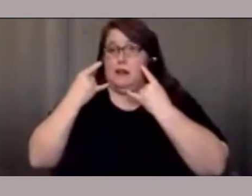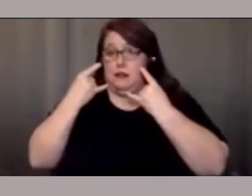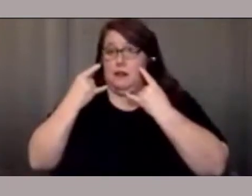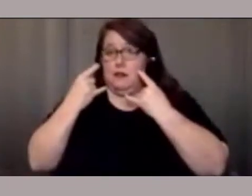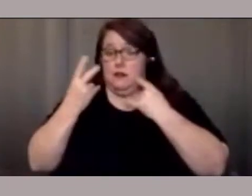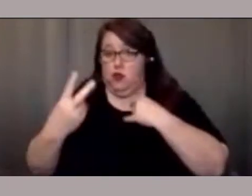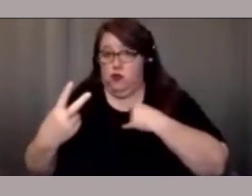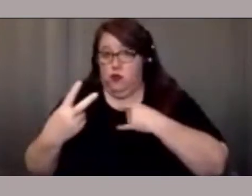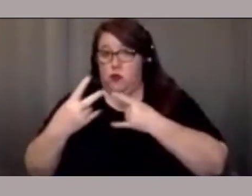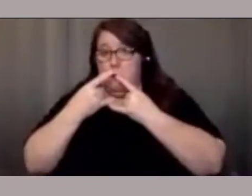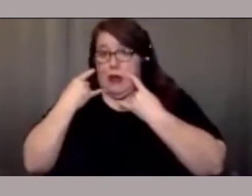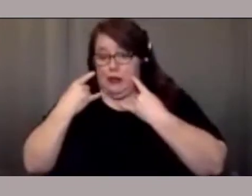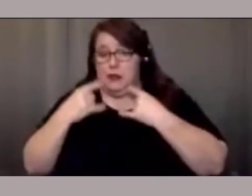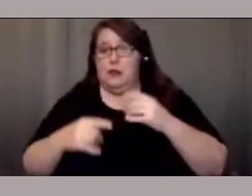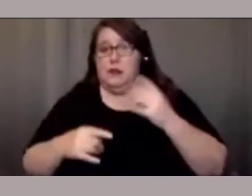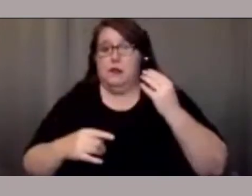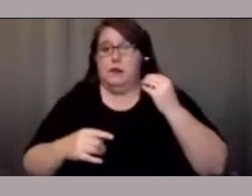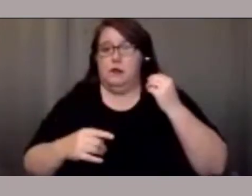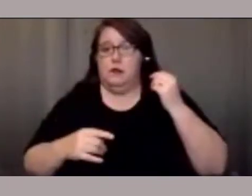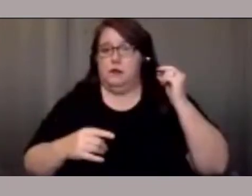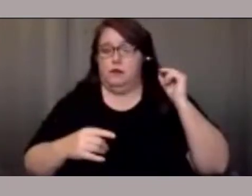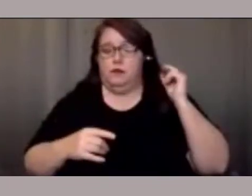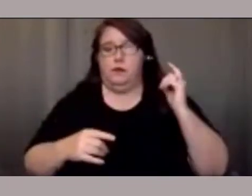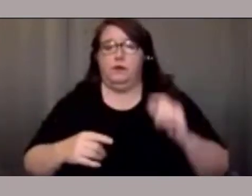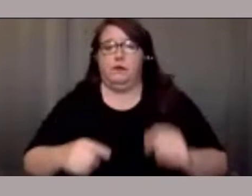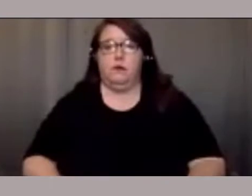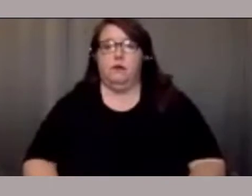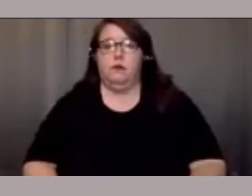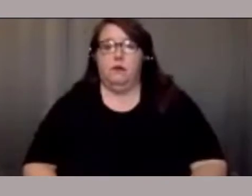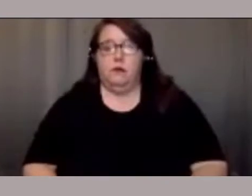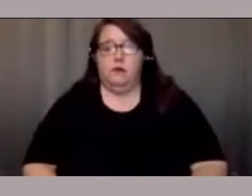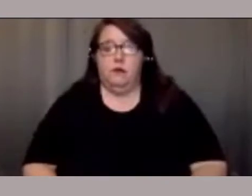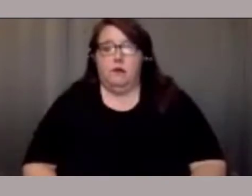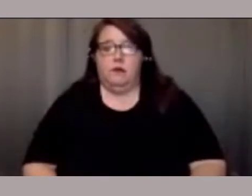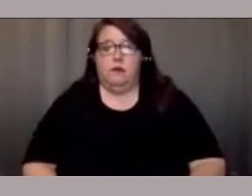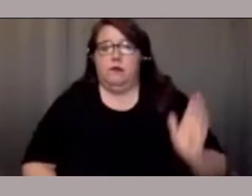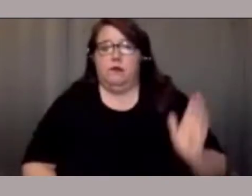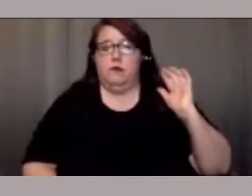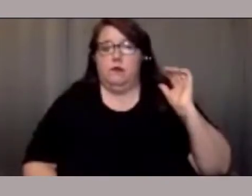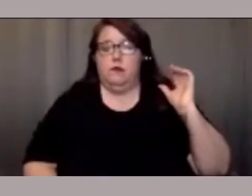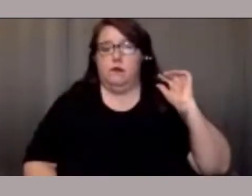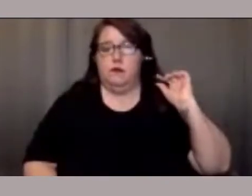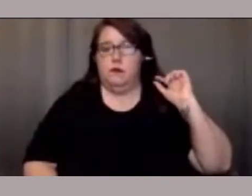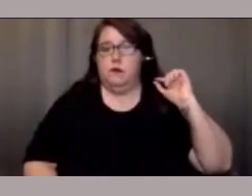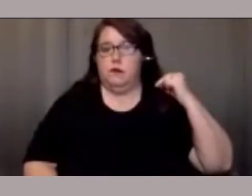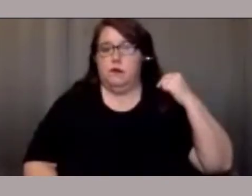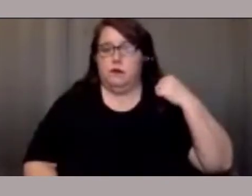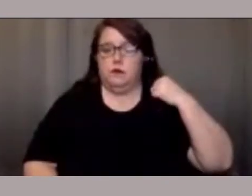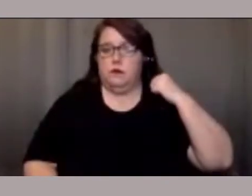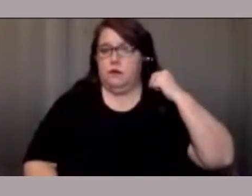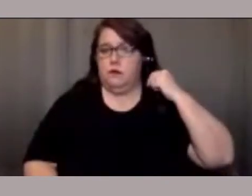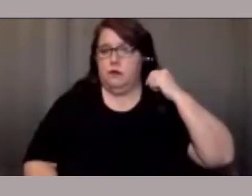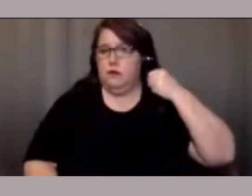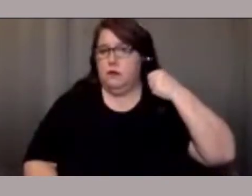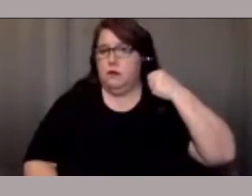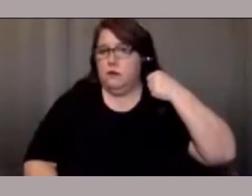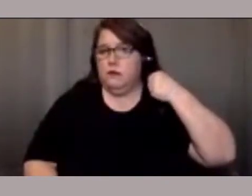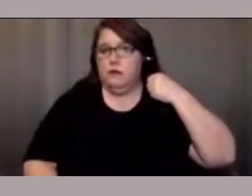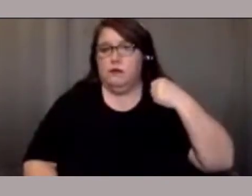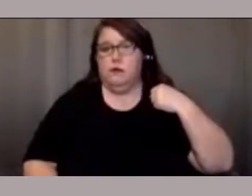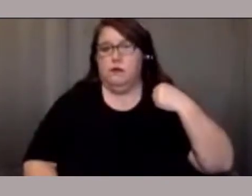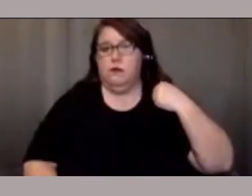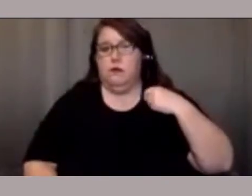tying a knot at the base of the mask, bringing the two corners